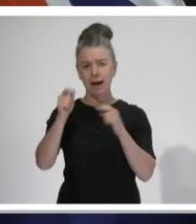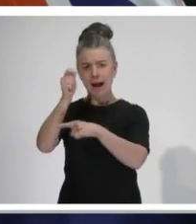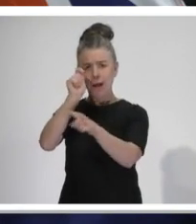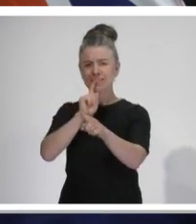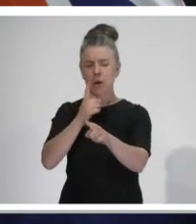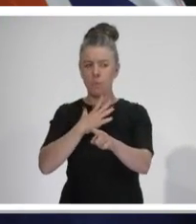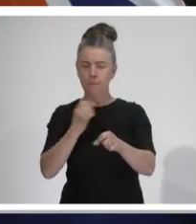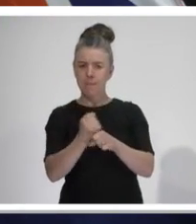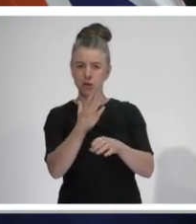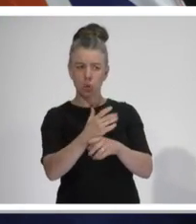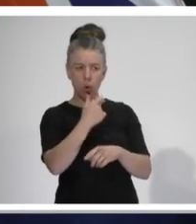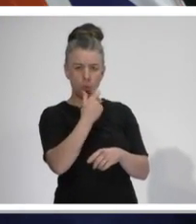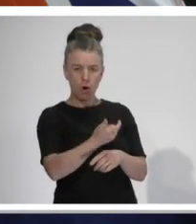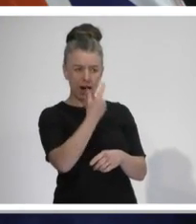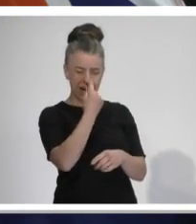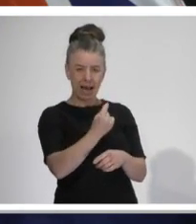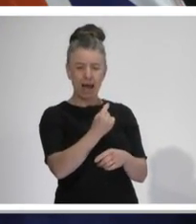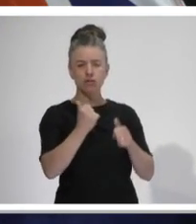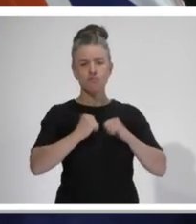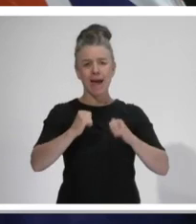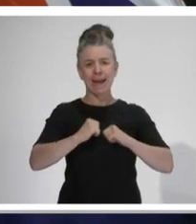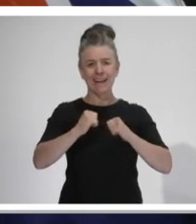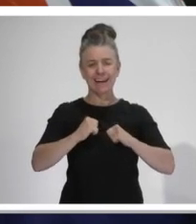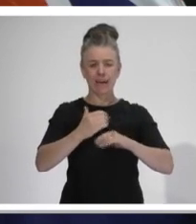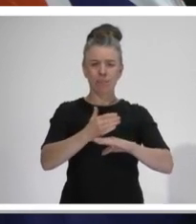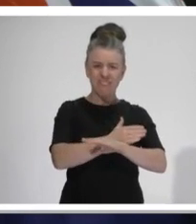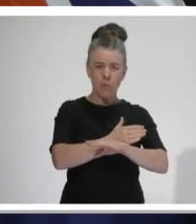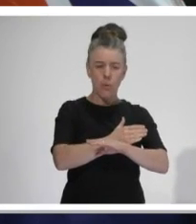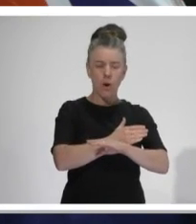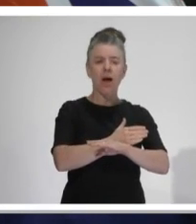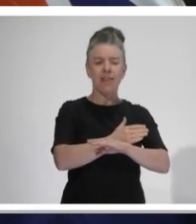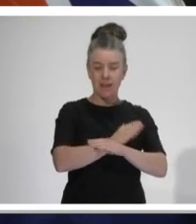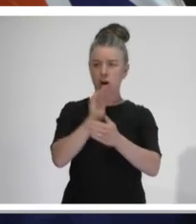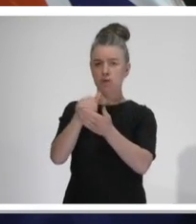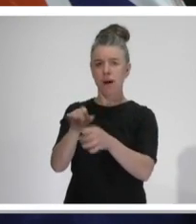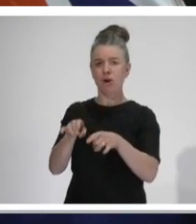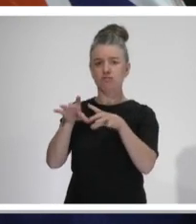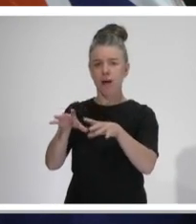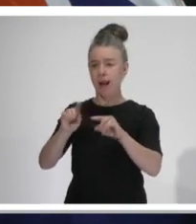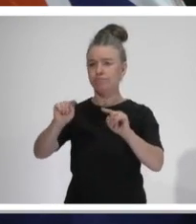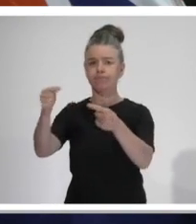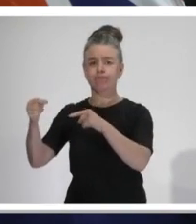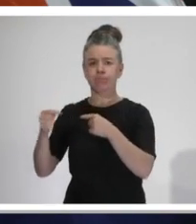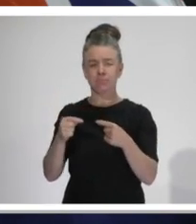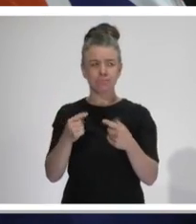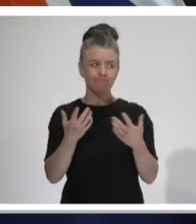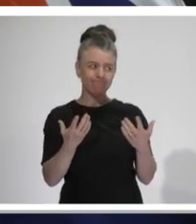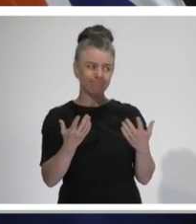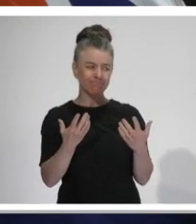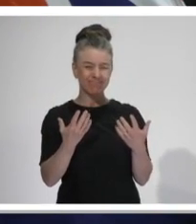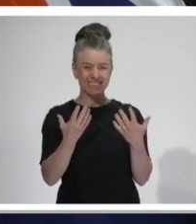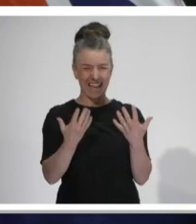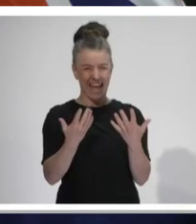Warriors had the opportunity to undertake pre-season training once they got to Australia, if that's where they got to. So if you think about that in terms